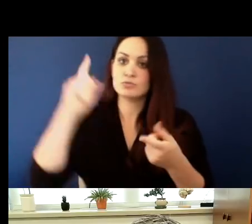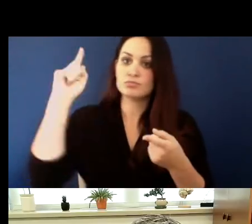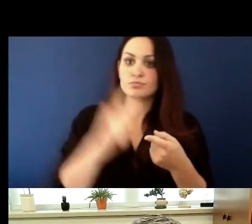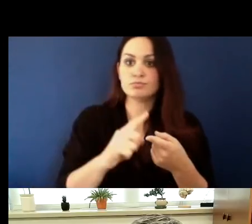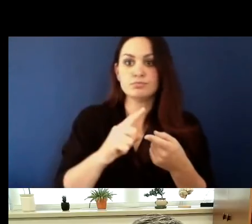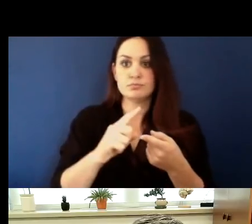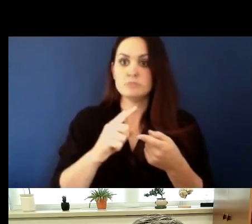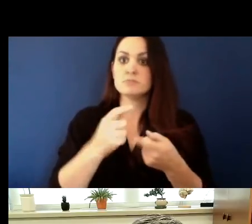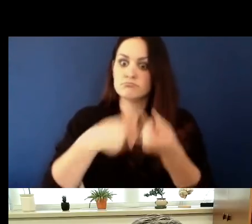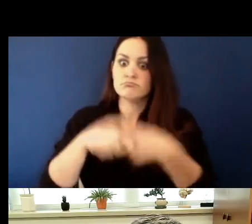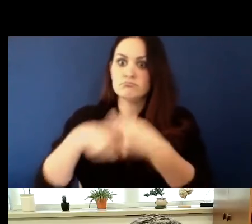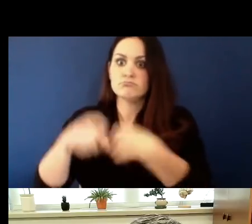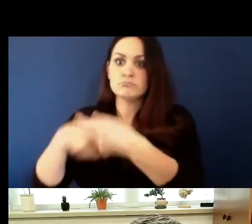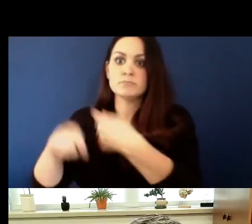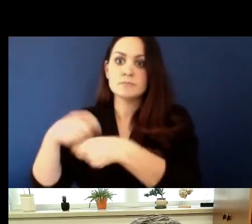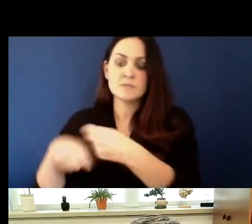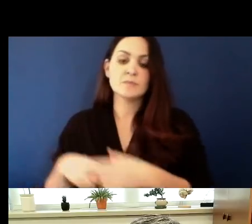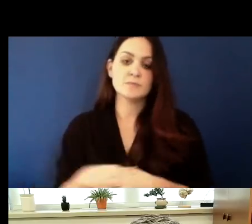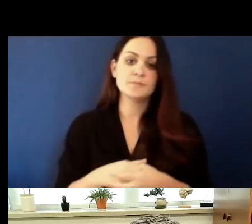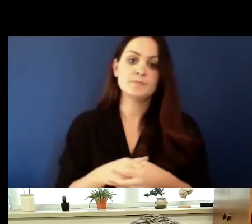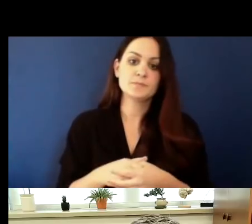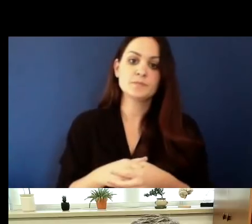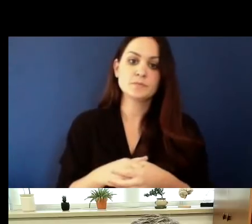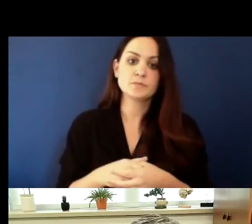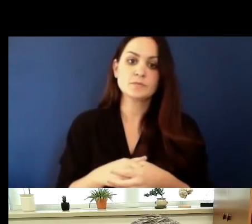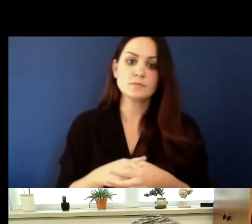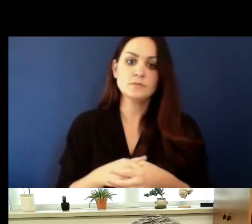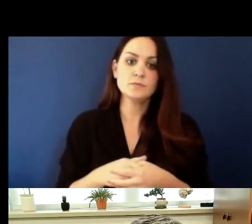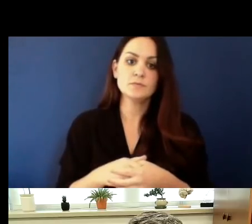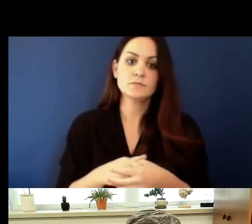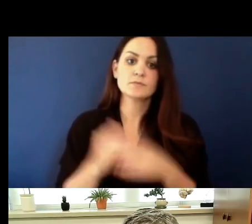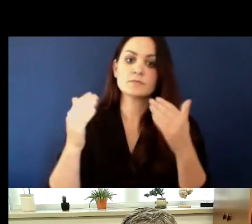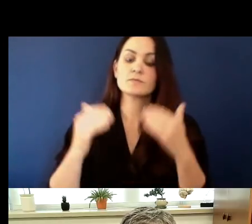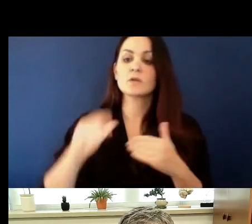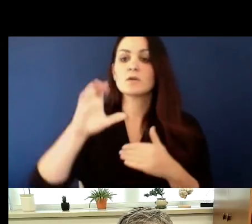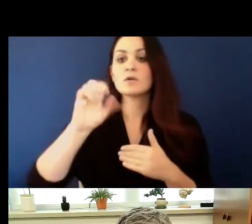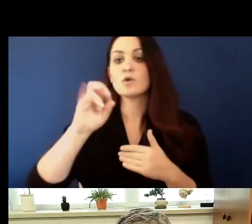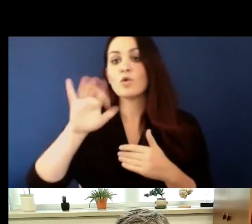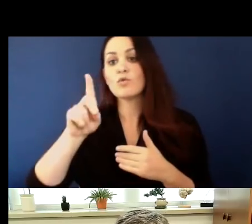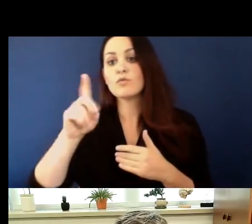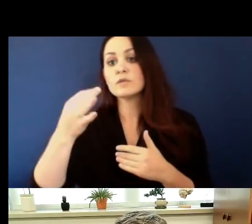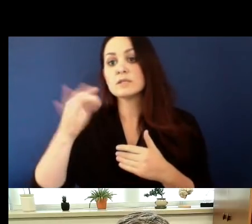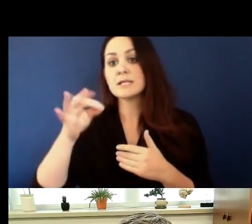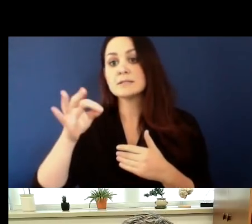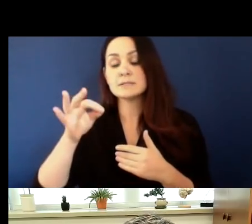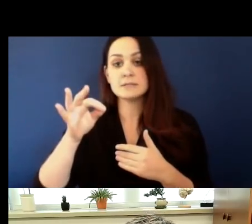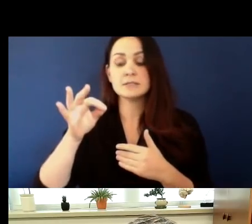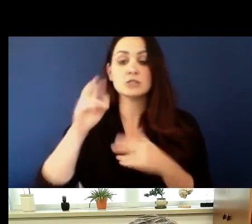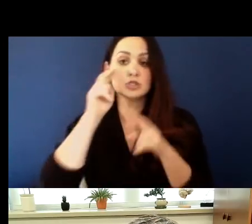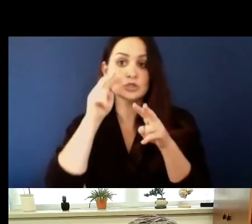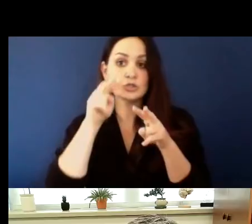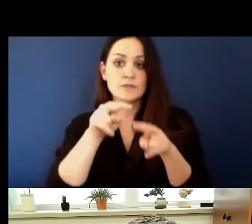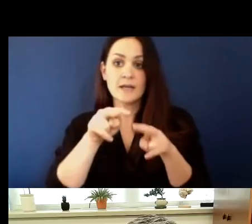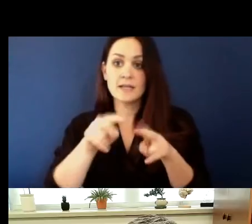of employees. Next, COVID-19 surveillance testing. We've heard from providers